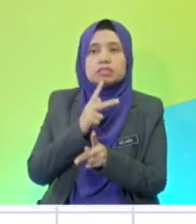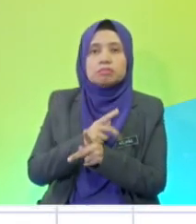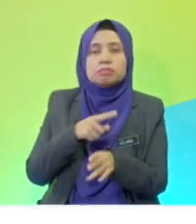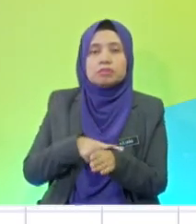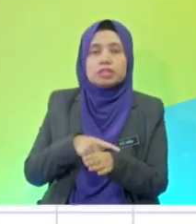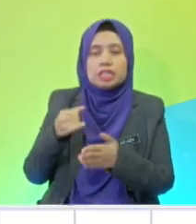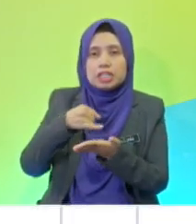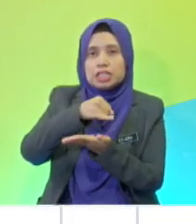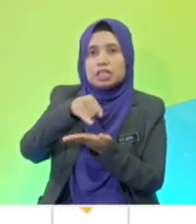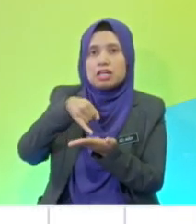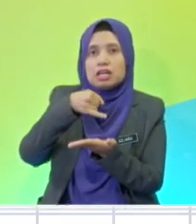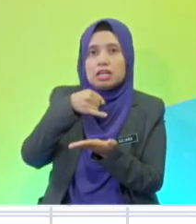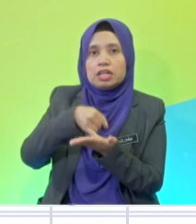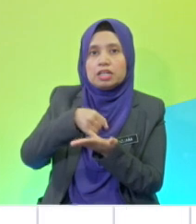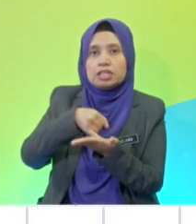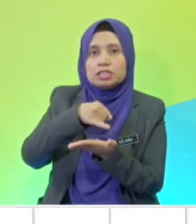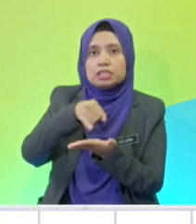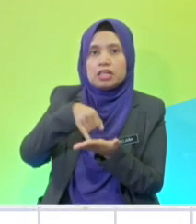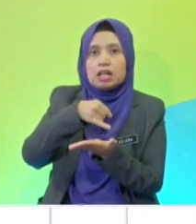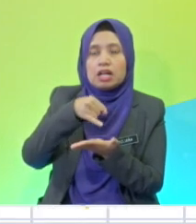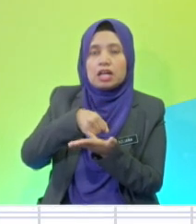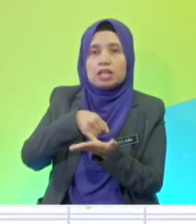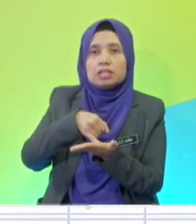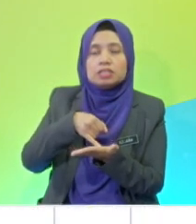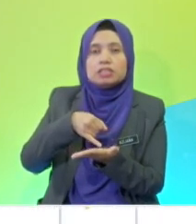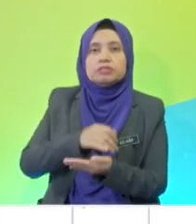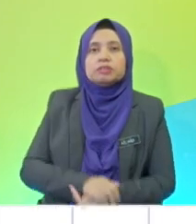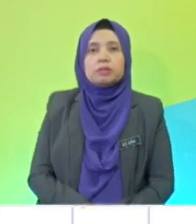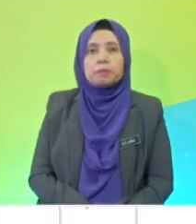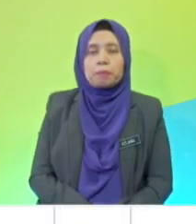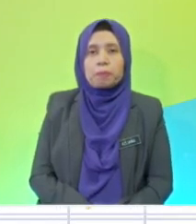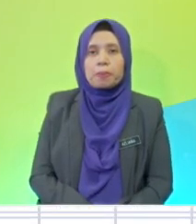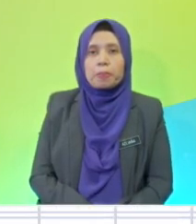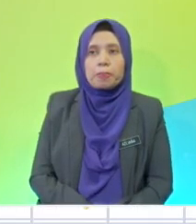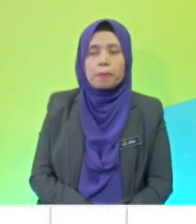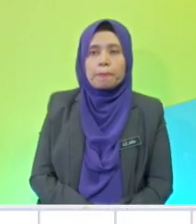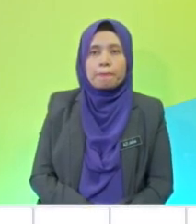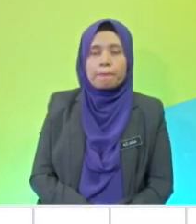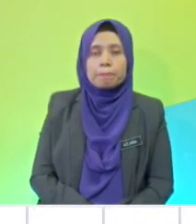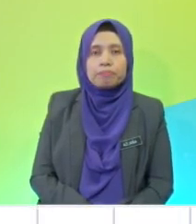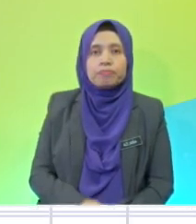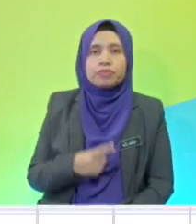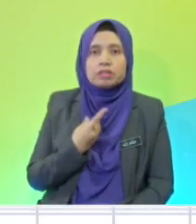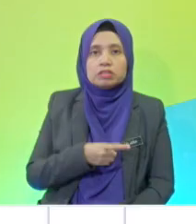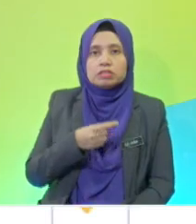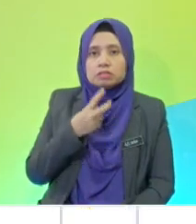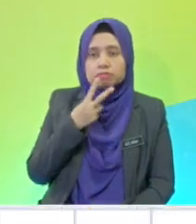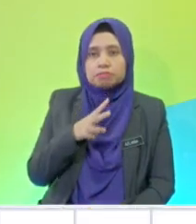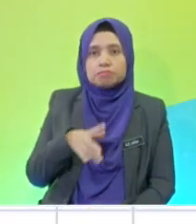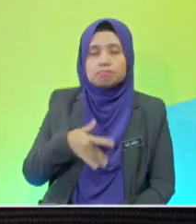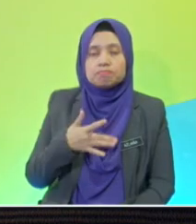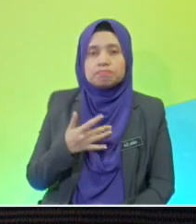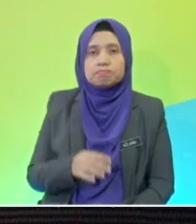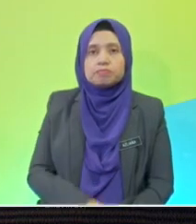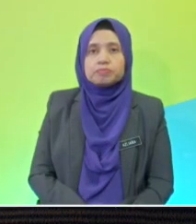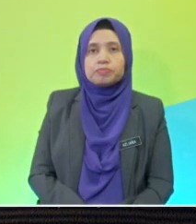Oh, she wants to bury an island, a fantasy in an island. In an island. Okay, we will see. She's feeling delighted. Okay,